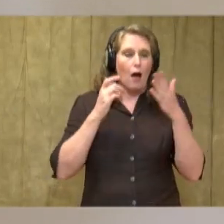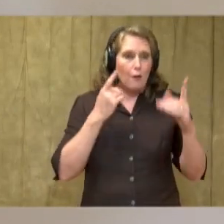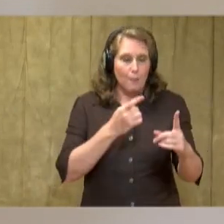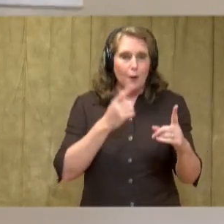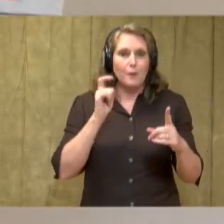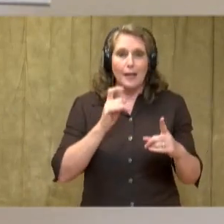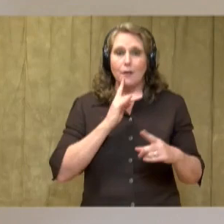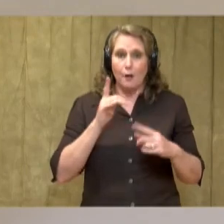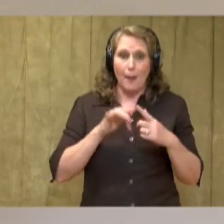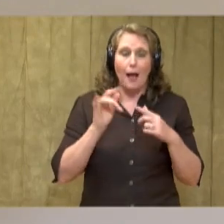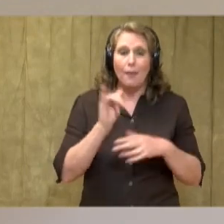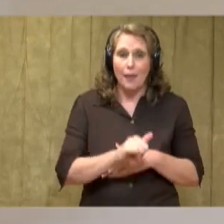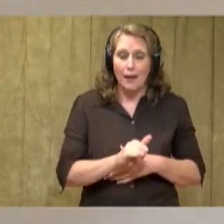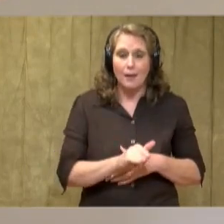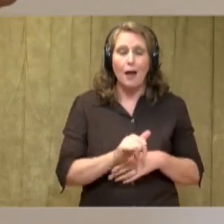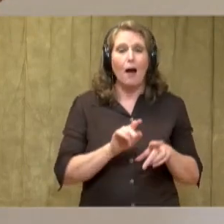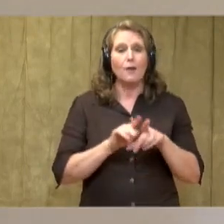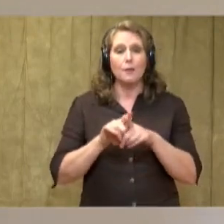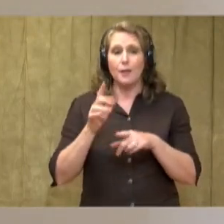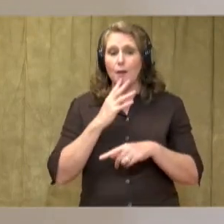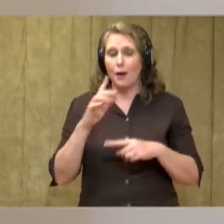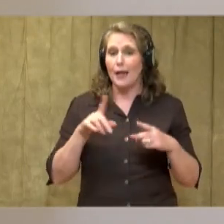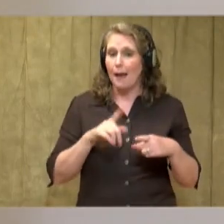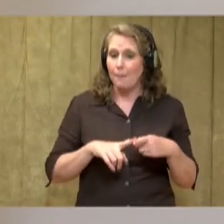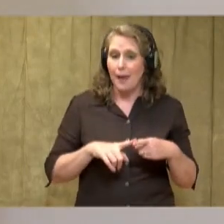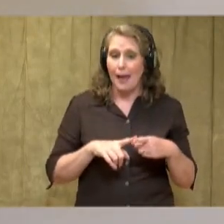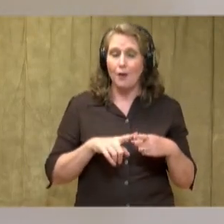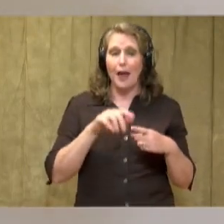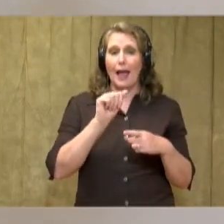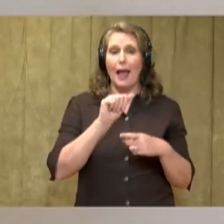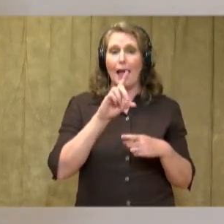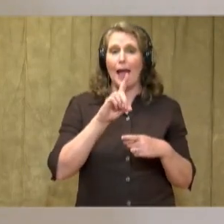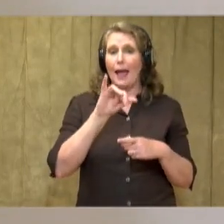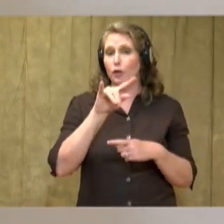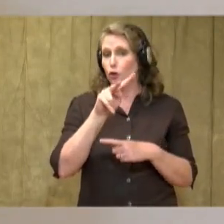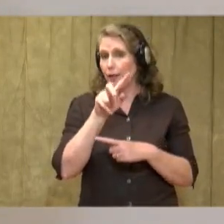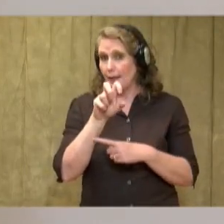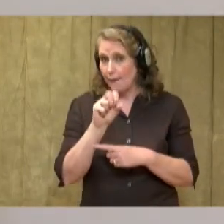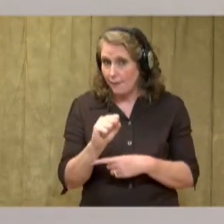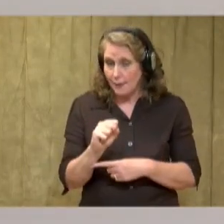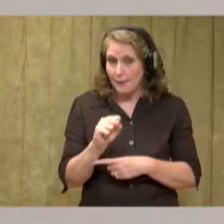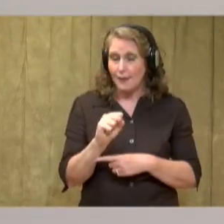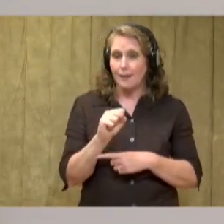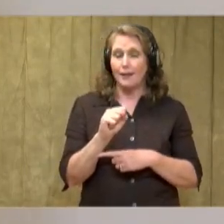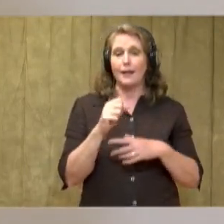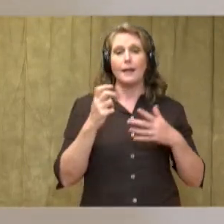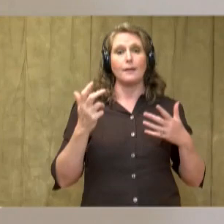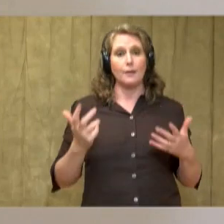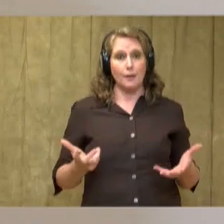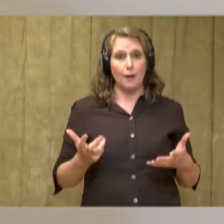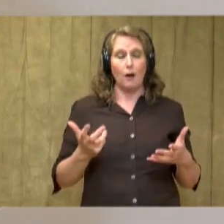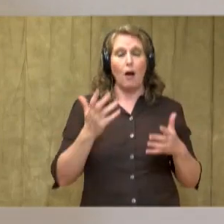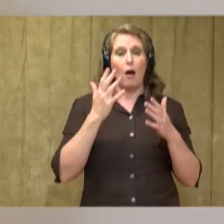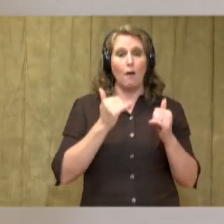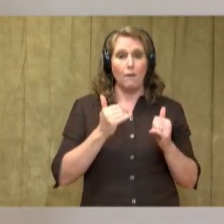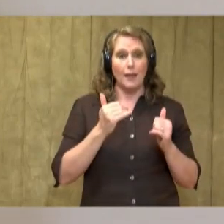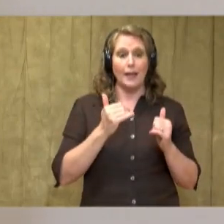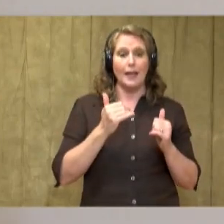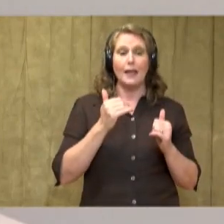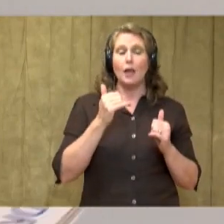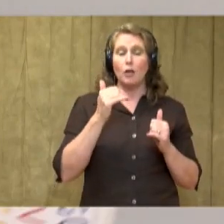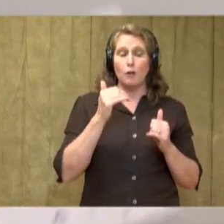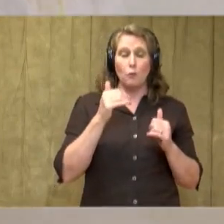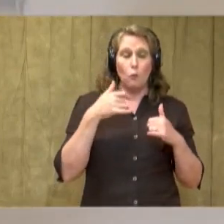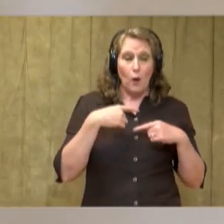we needed to talk about that, but I also want to talk a little bit about our adjectives really quickly, okay? So hopefully you emailed some